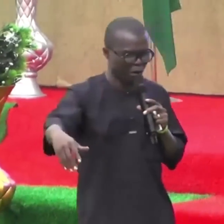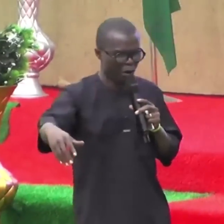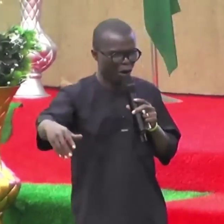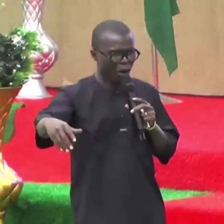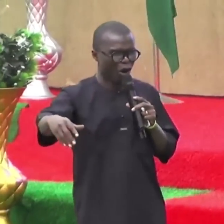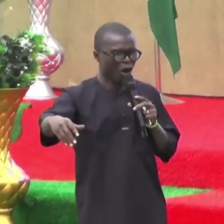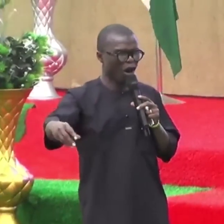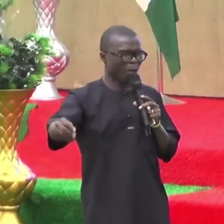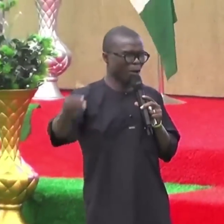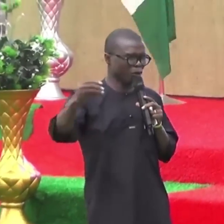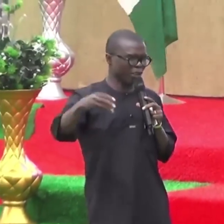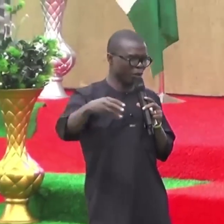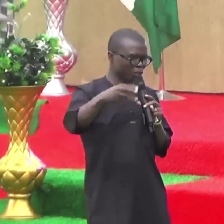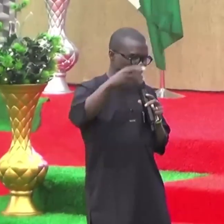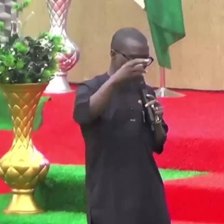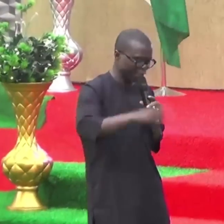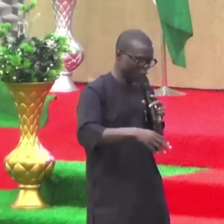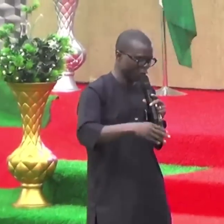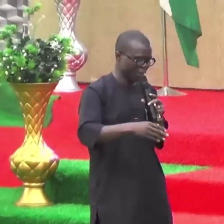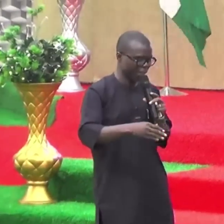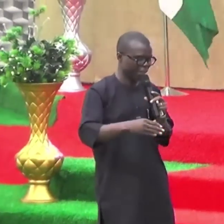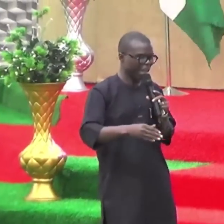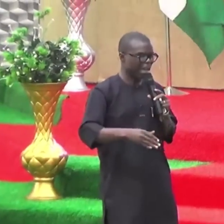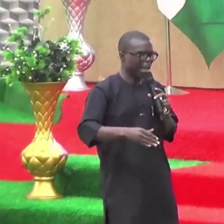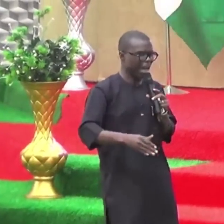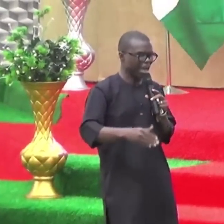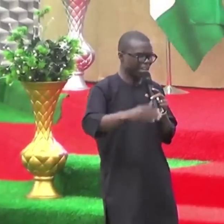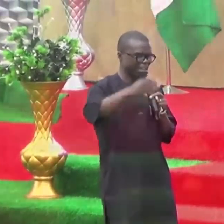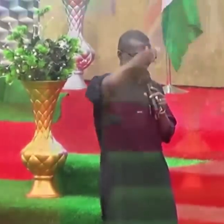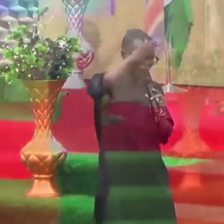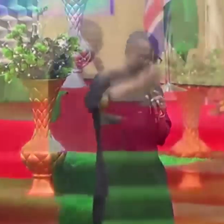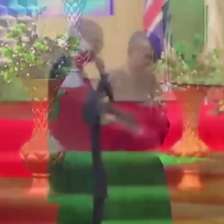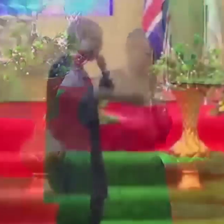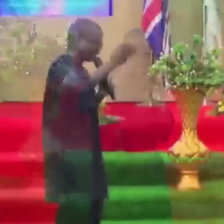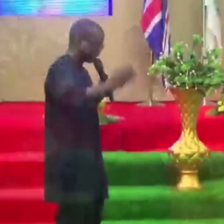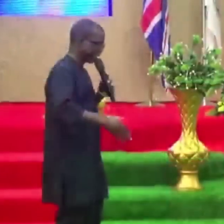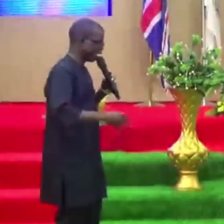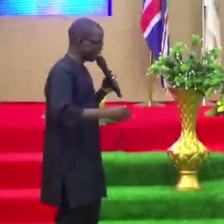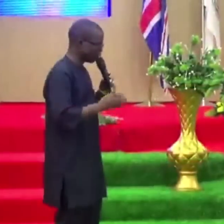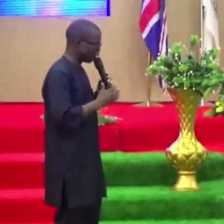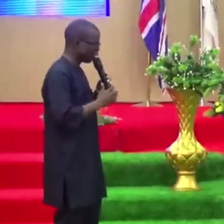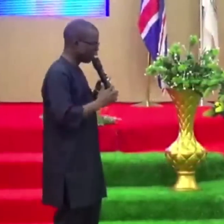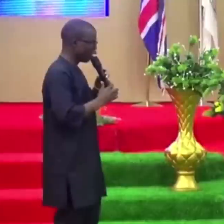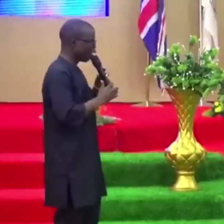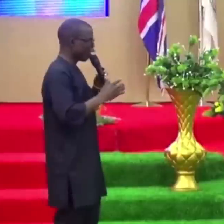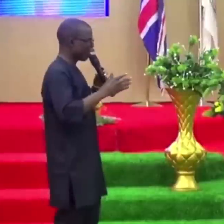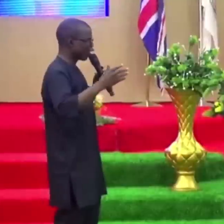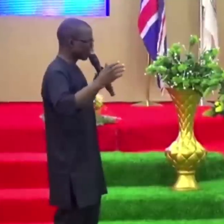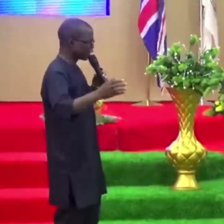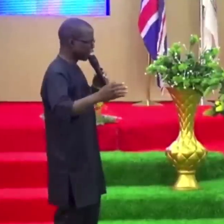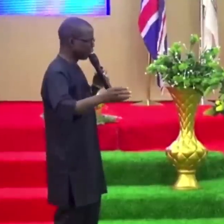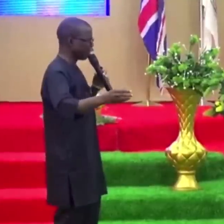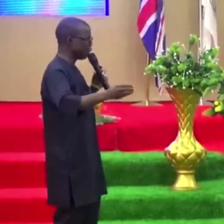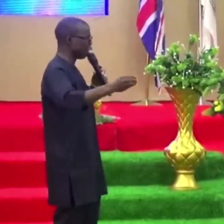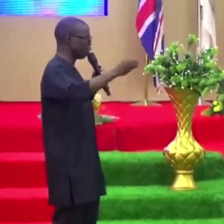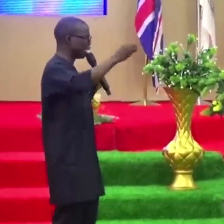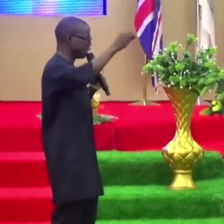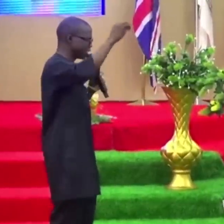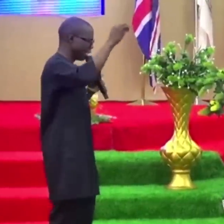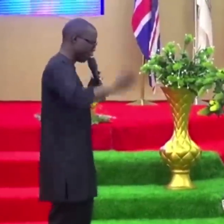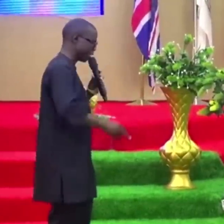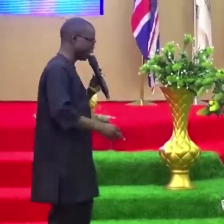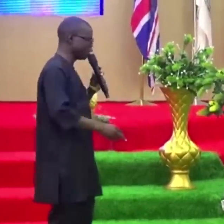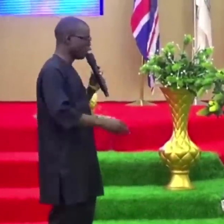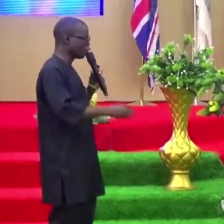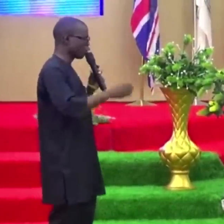separation that is between you and your omo to ye ko se yin lori the child that supposed to go aye de fi iyapa si arin won olorun se bi oba o ba